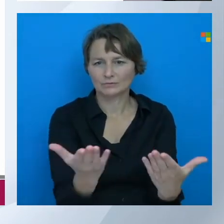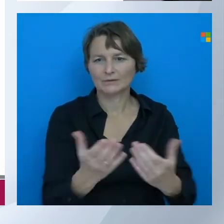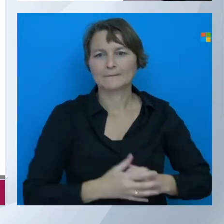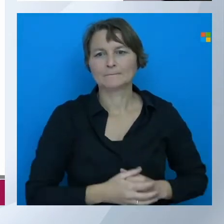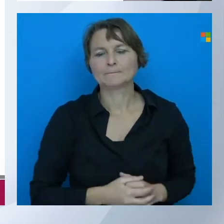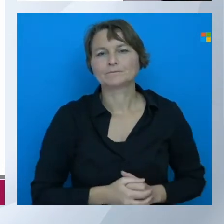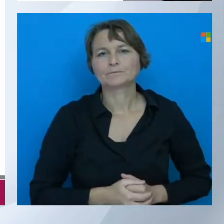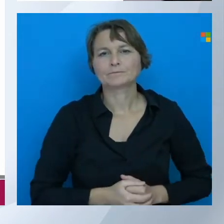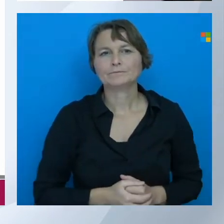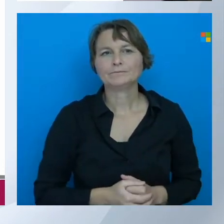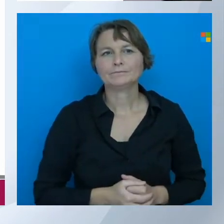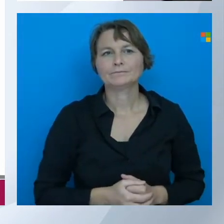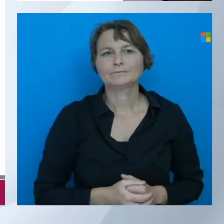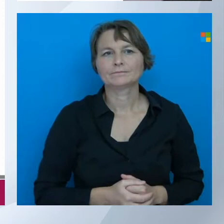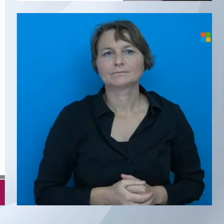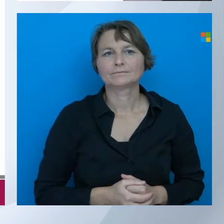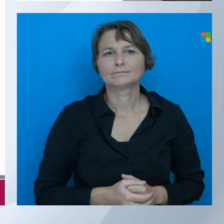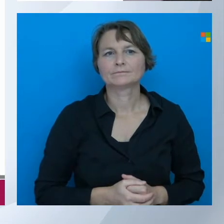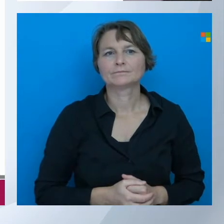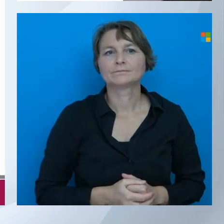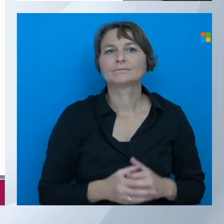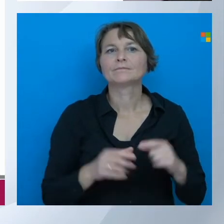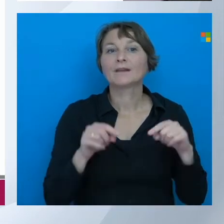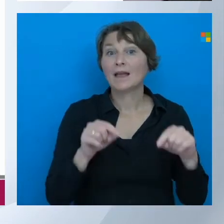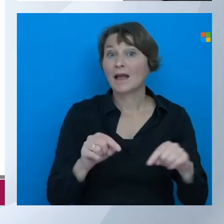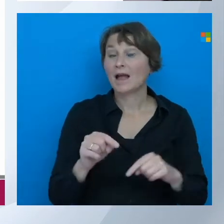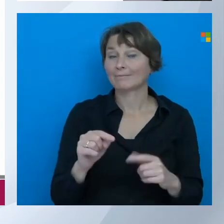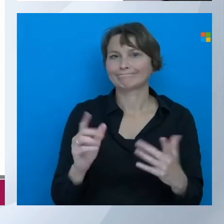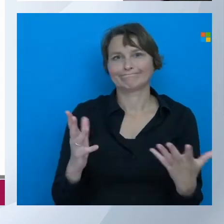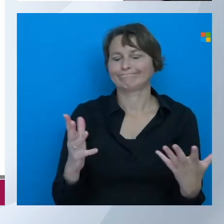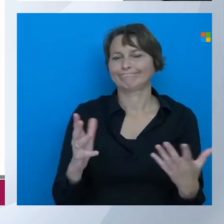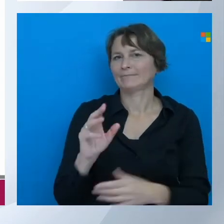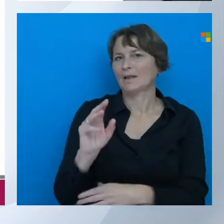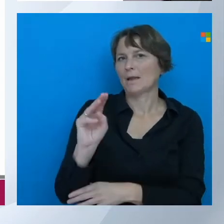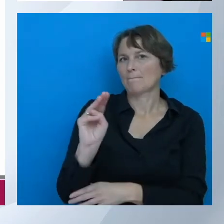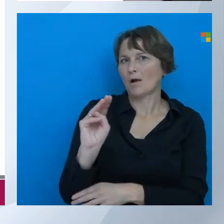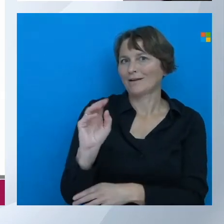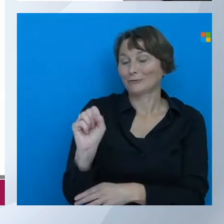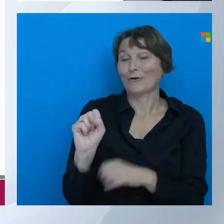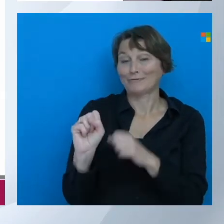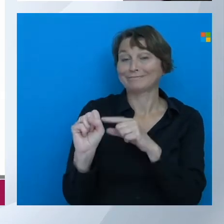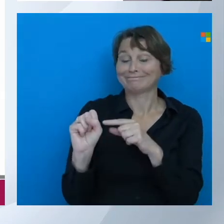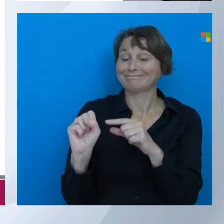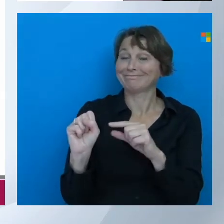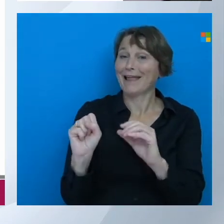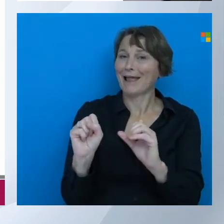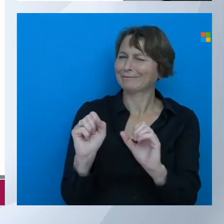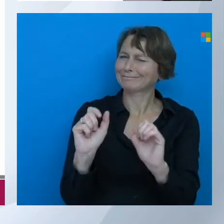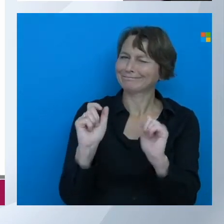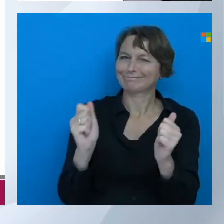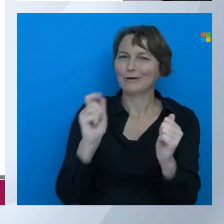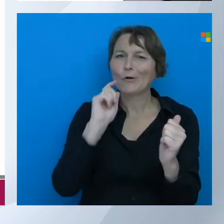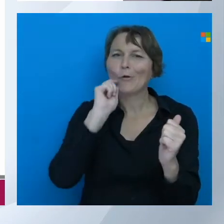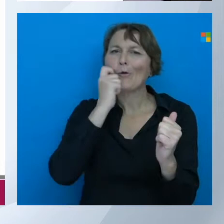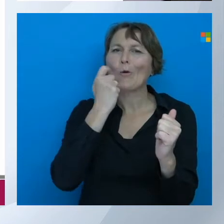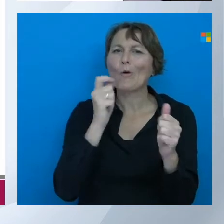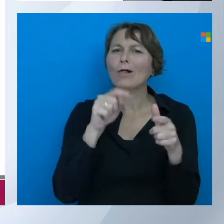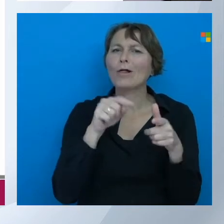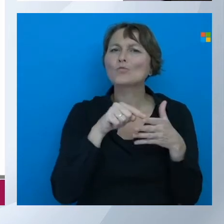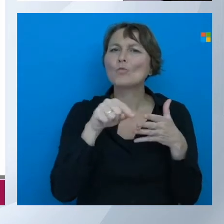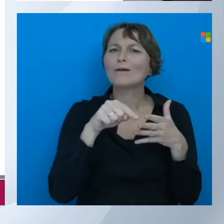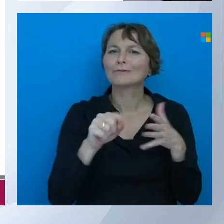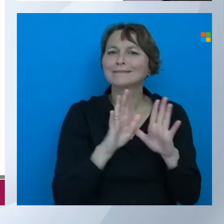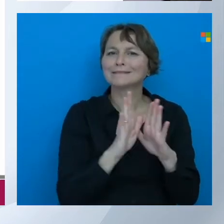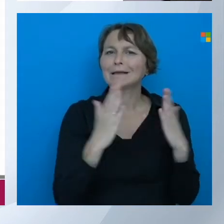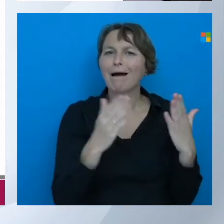course, it wouldn't be Microsoft if there wasn't a cool reference guide that allows you to deep dive into each commandlet and